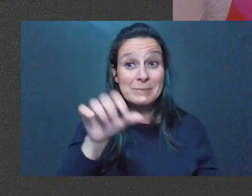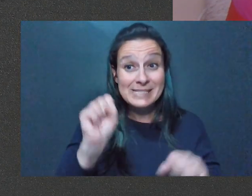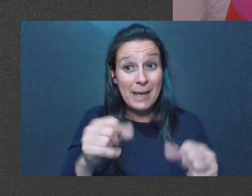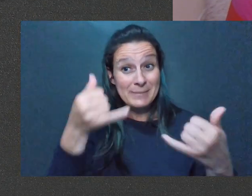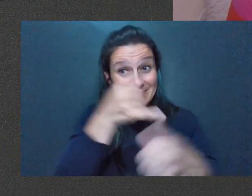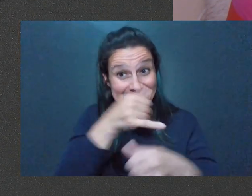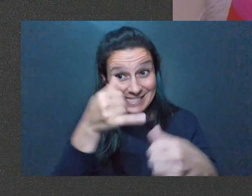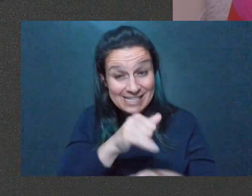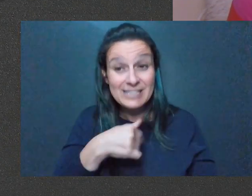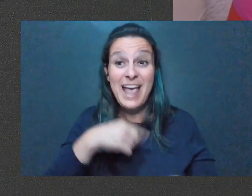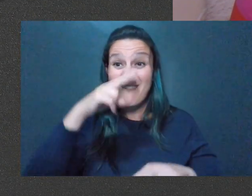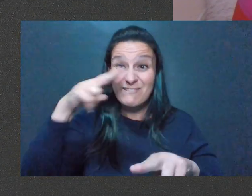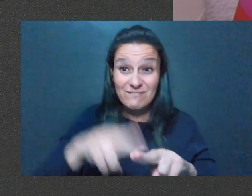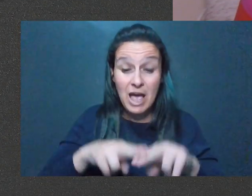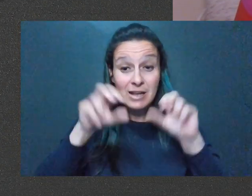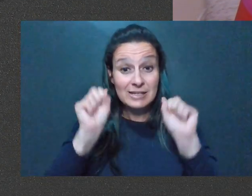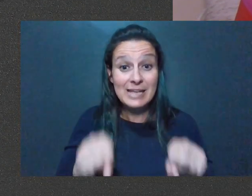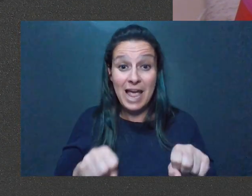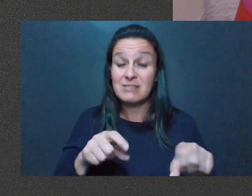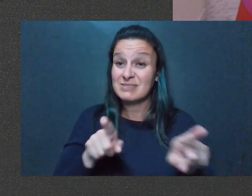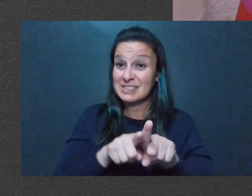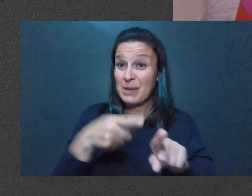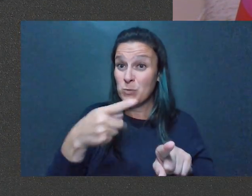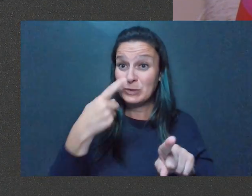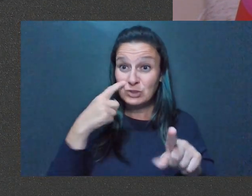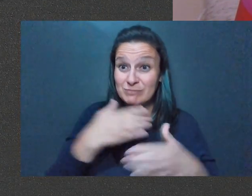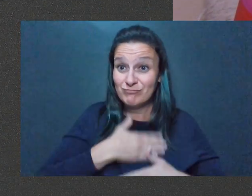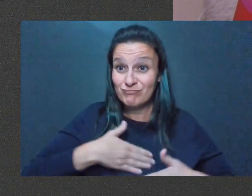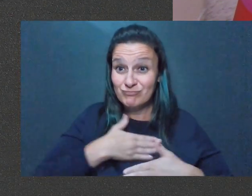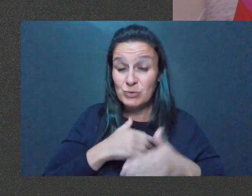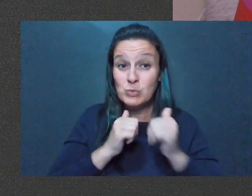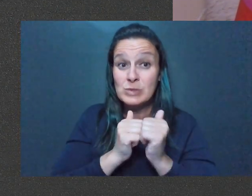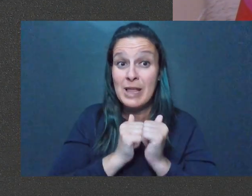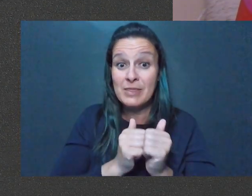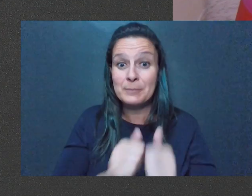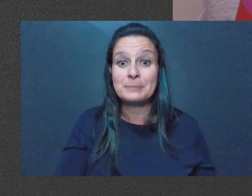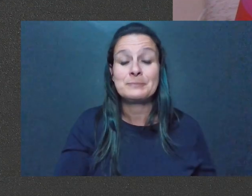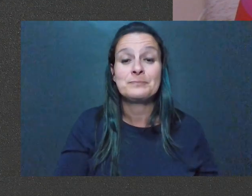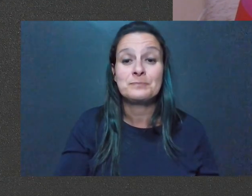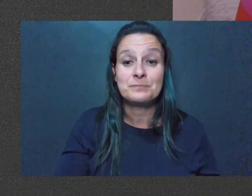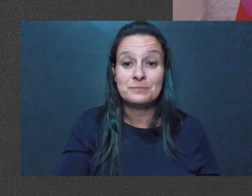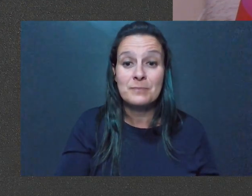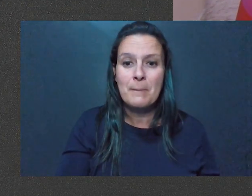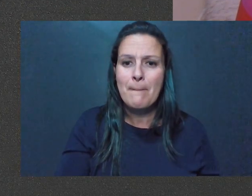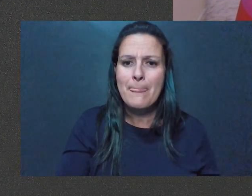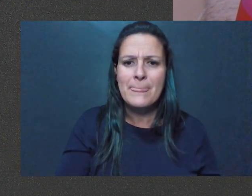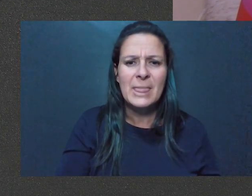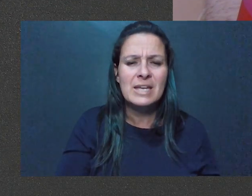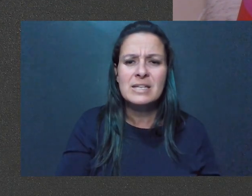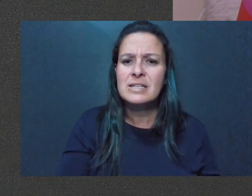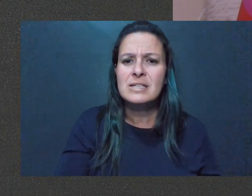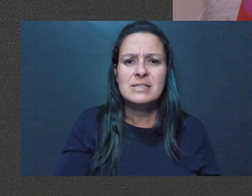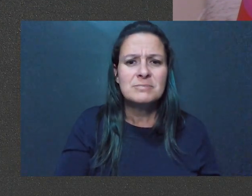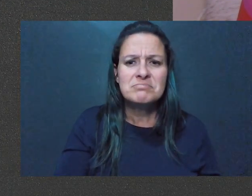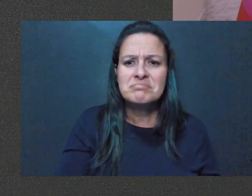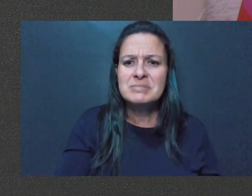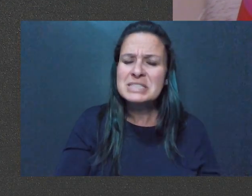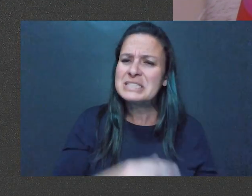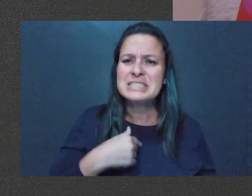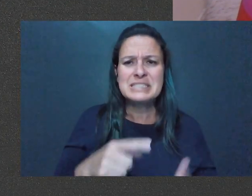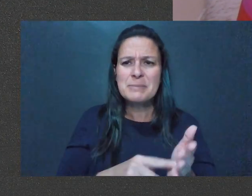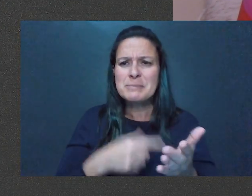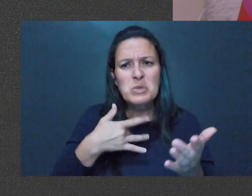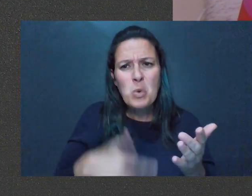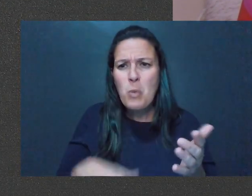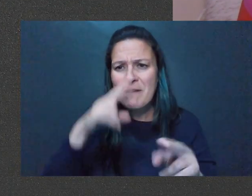can be so much fun, as we just had together. But maybe sometimes we're not in the mood for fun. Maybe we're having a bad day or a